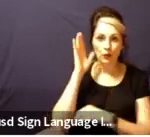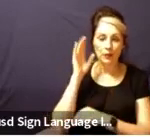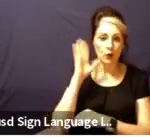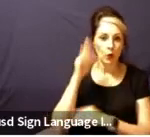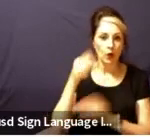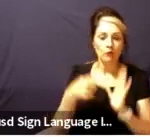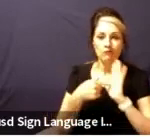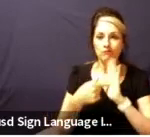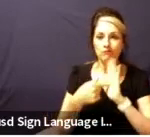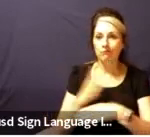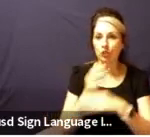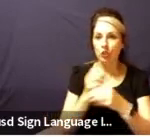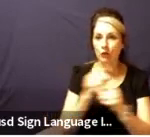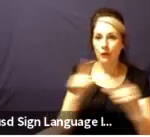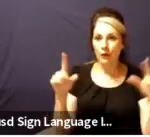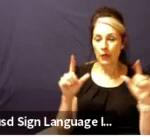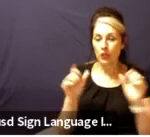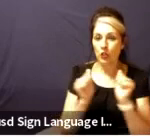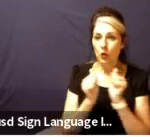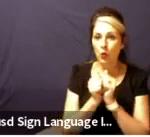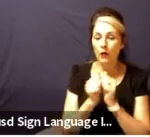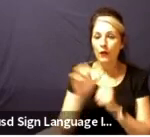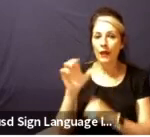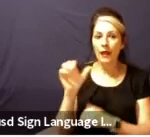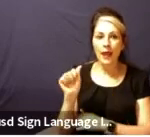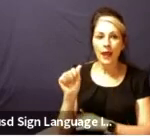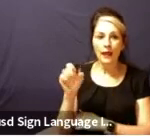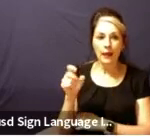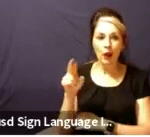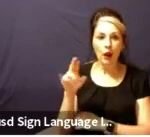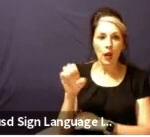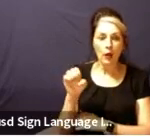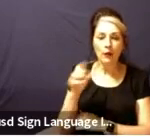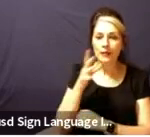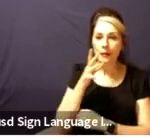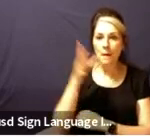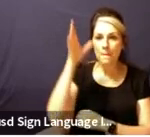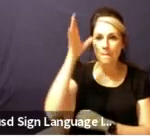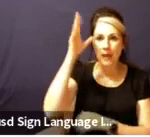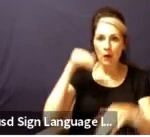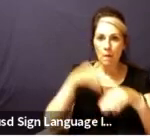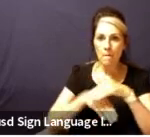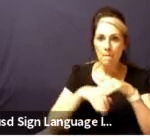share some information with you on the Aeries Parent Portal.